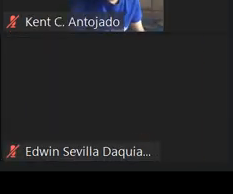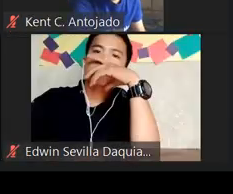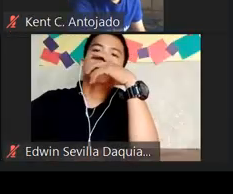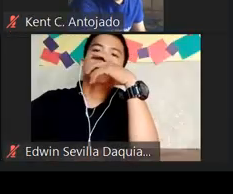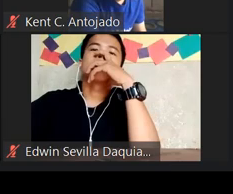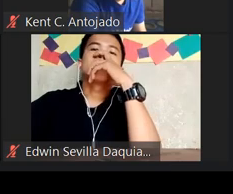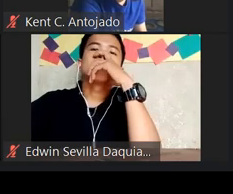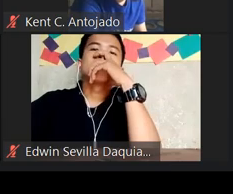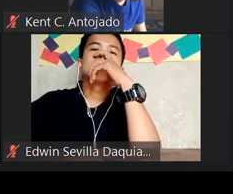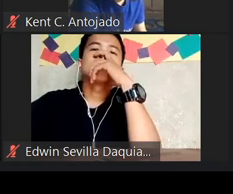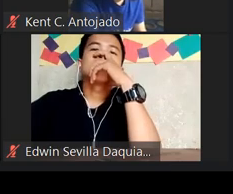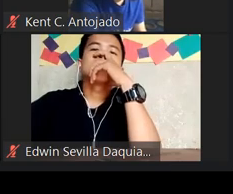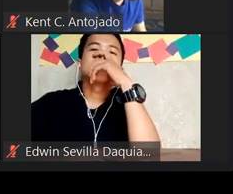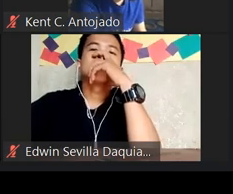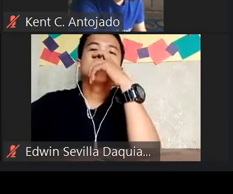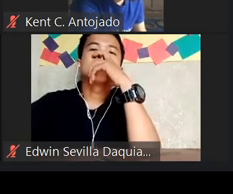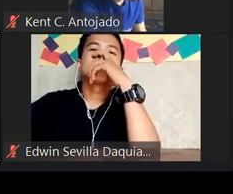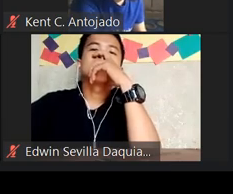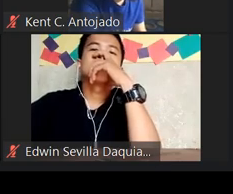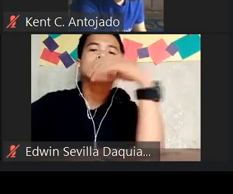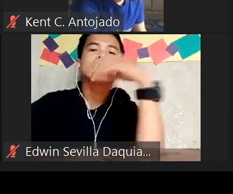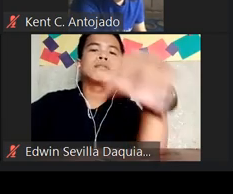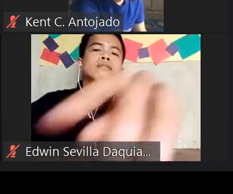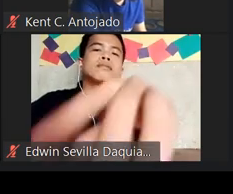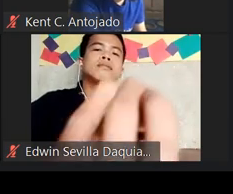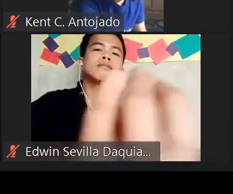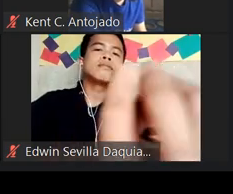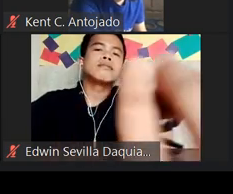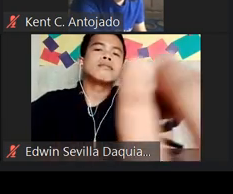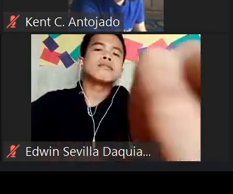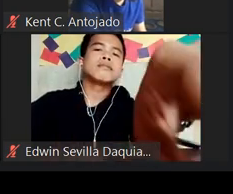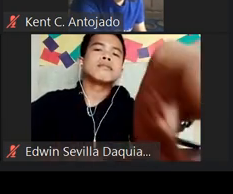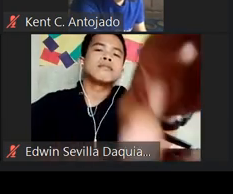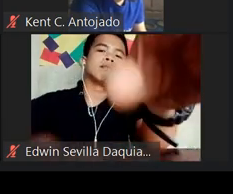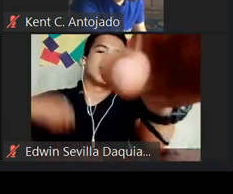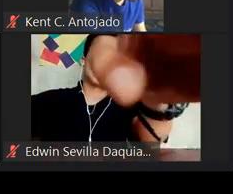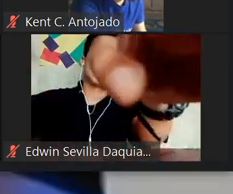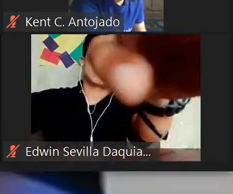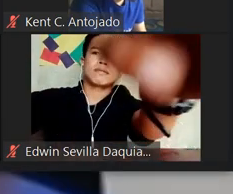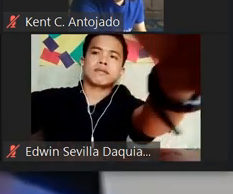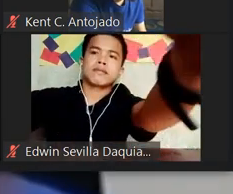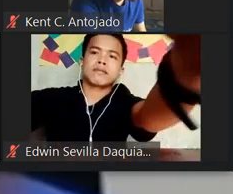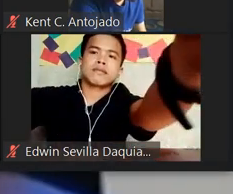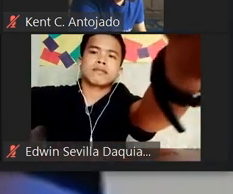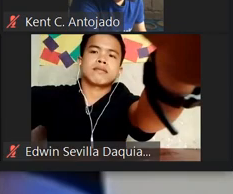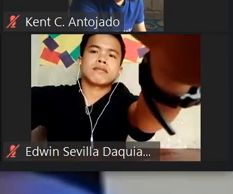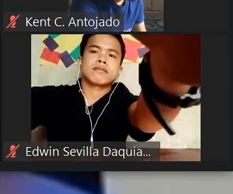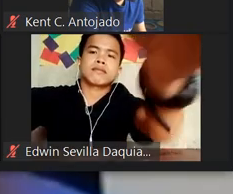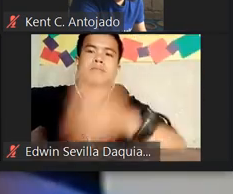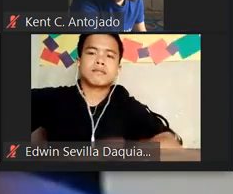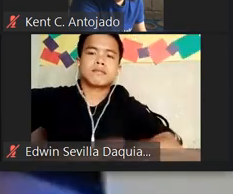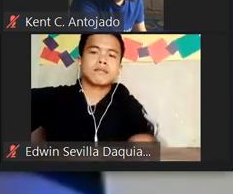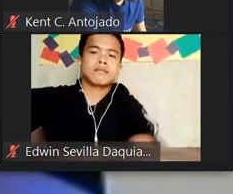as soon as I finalize all your attendance, I will send a copy of it sa